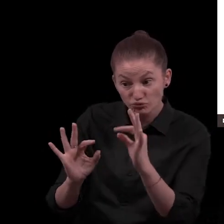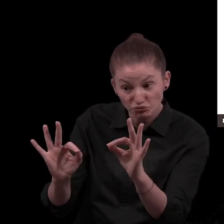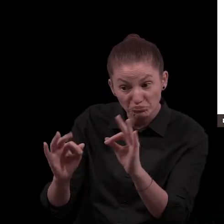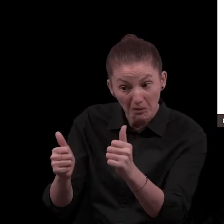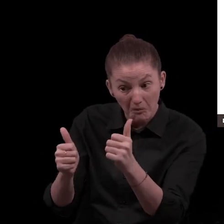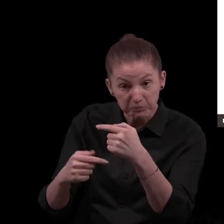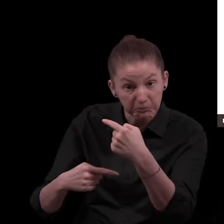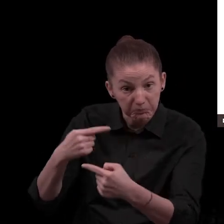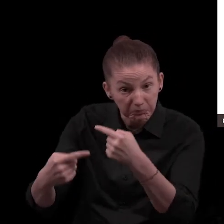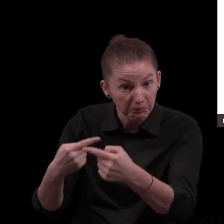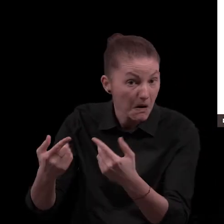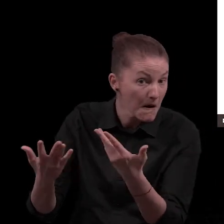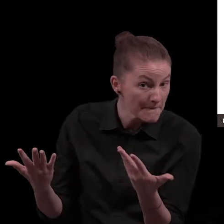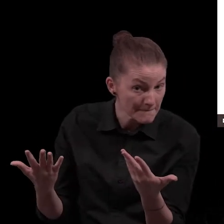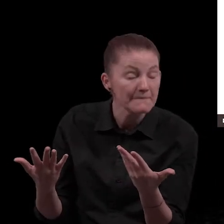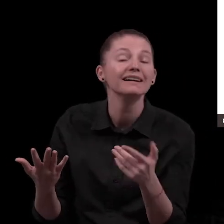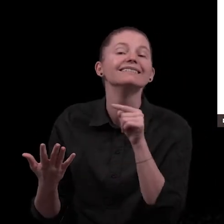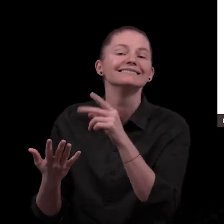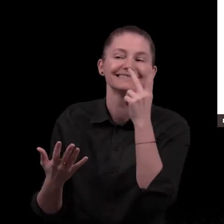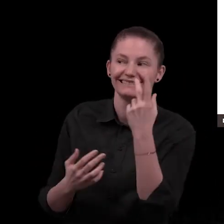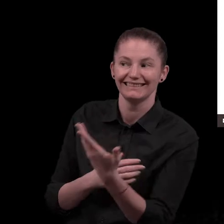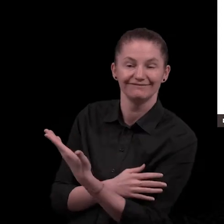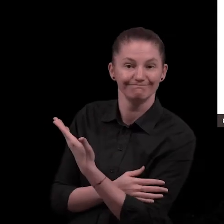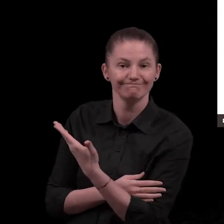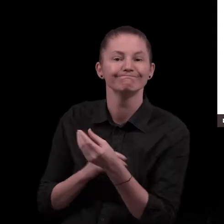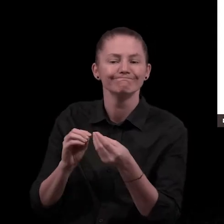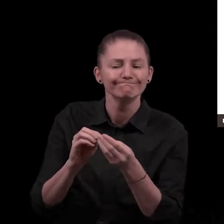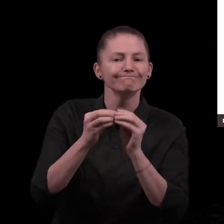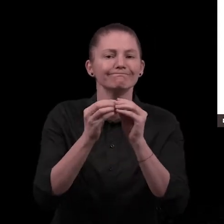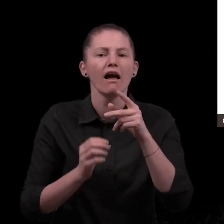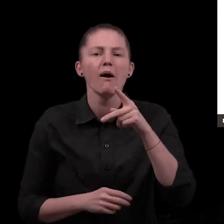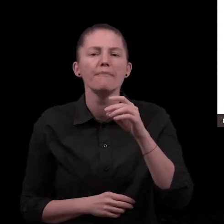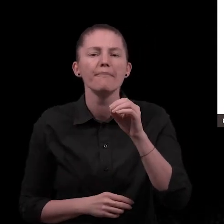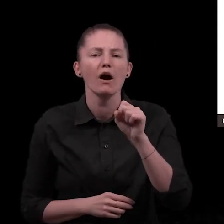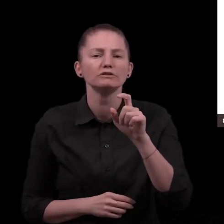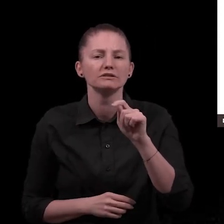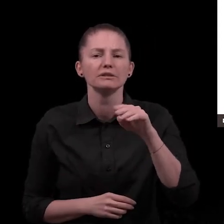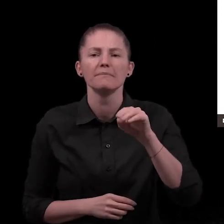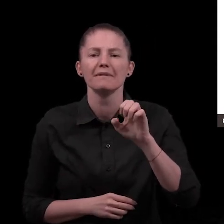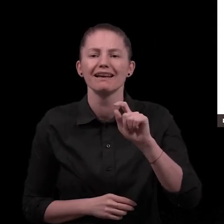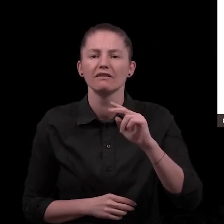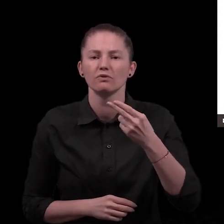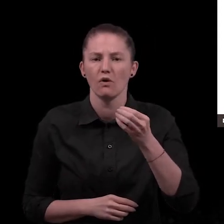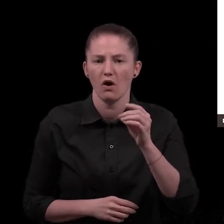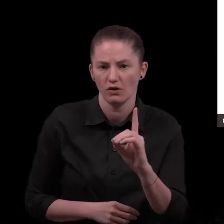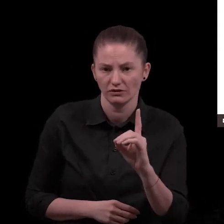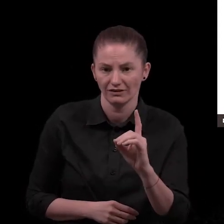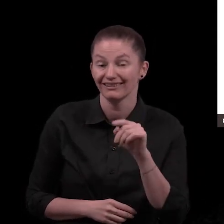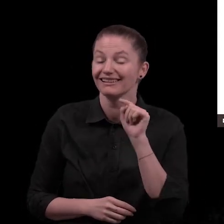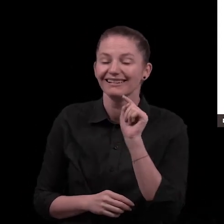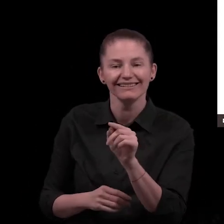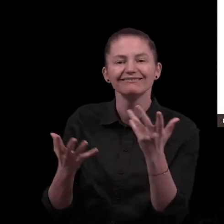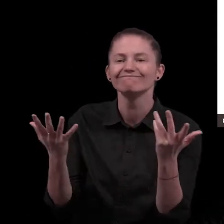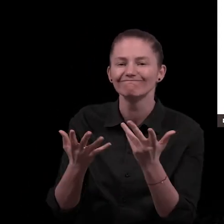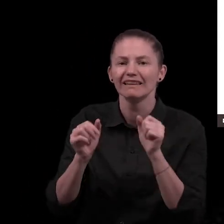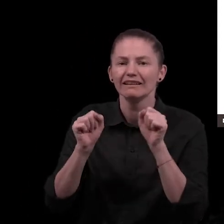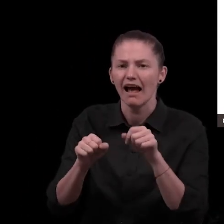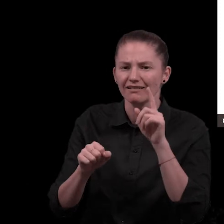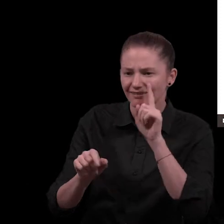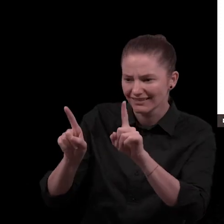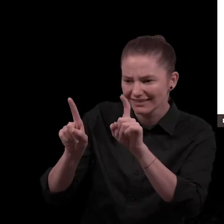to see if it works. So we've created a post method and we've provided it our test invoice, just like we did with the curl